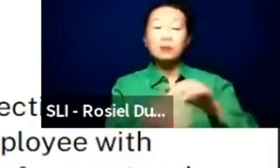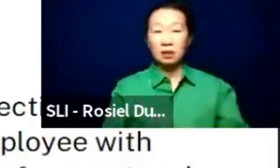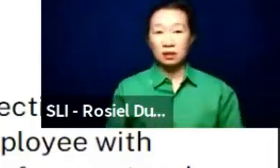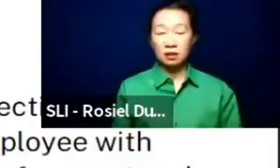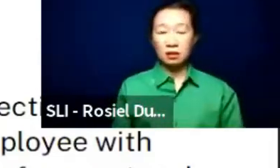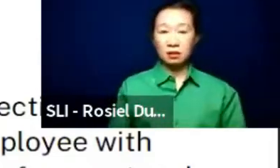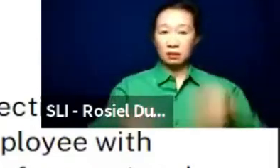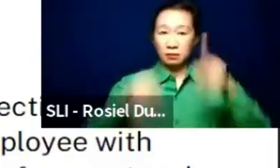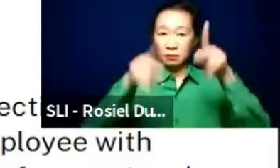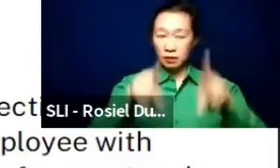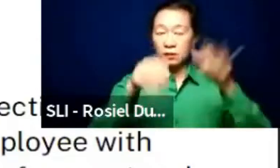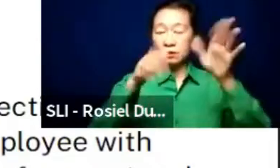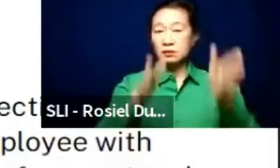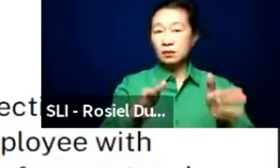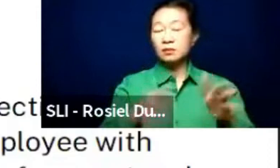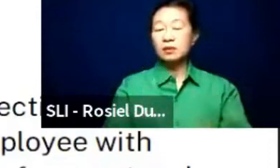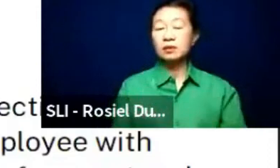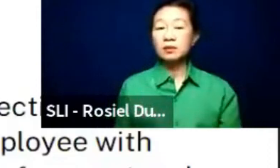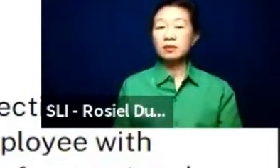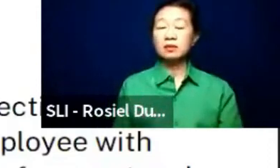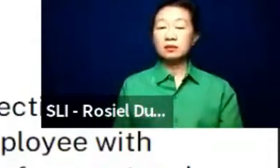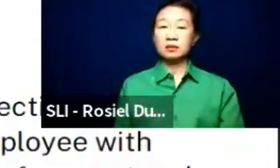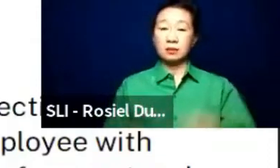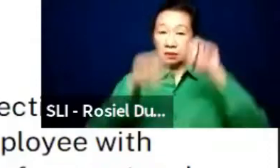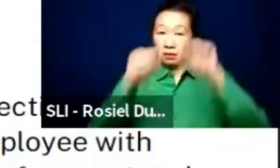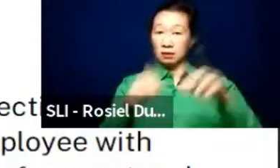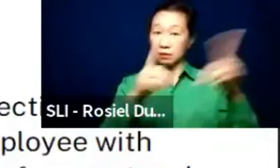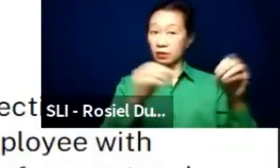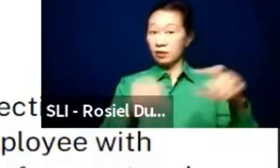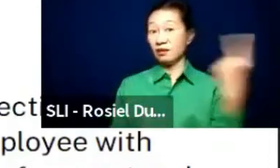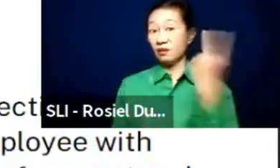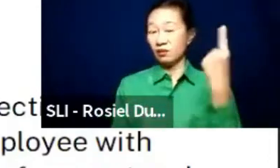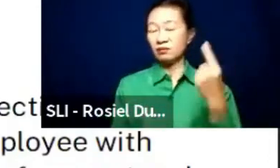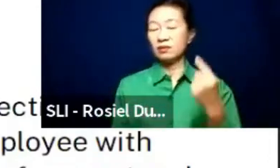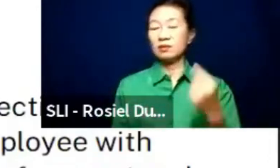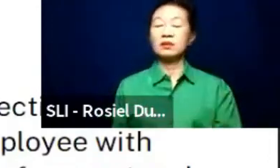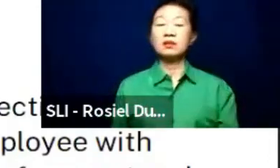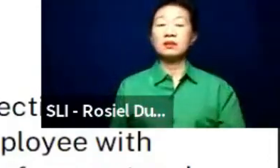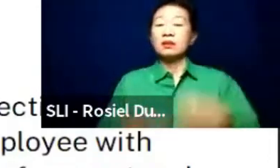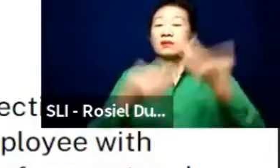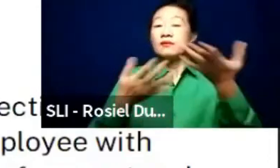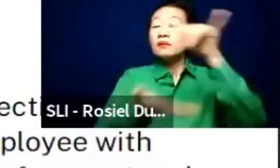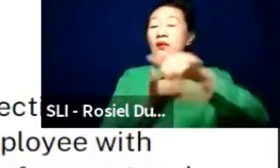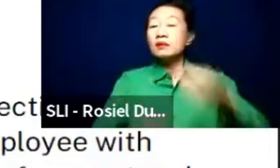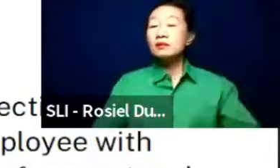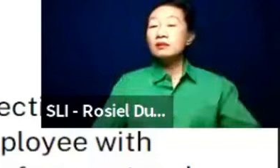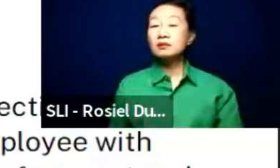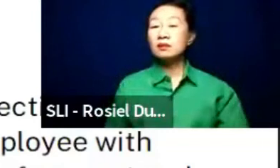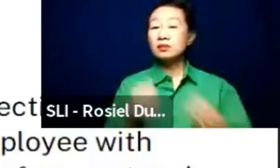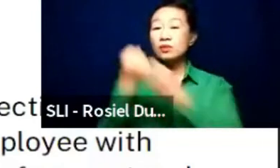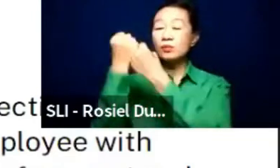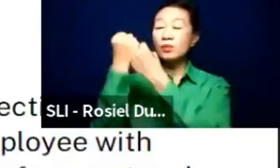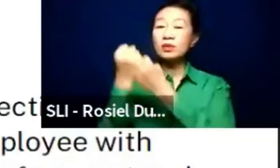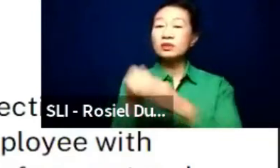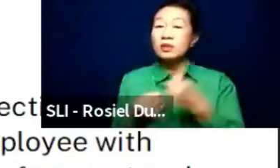the worker or that the employee with disabilities can do it on his own already, provided that the supports are